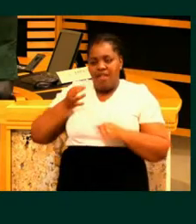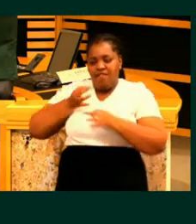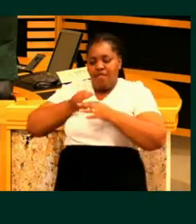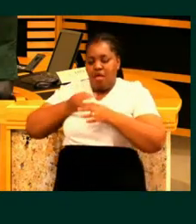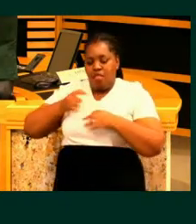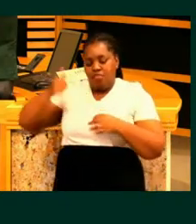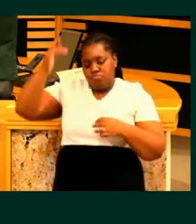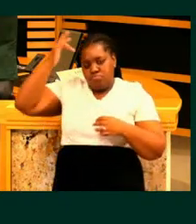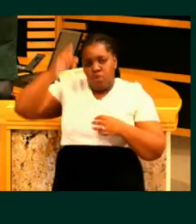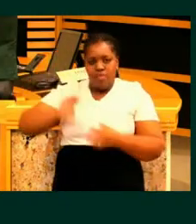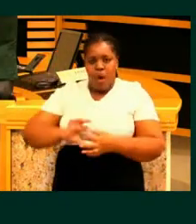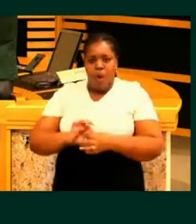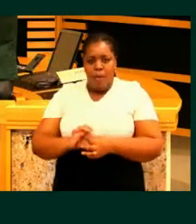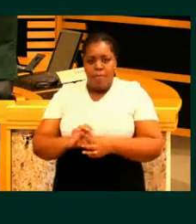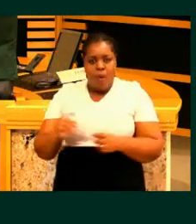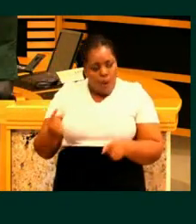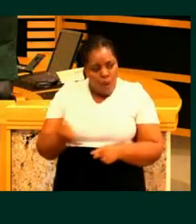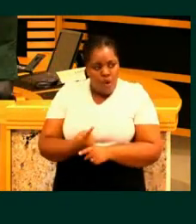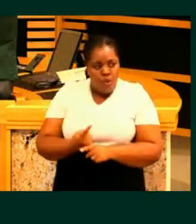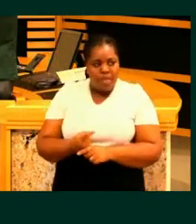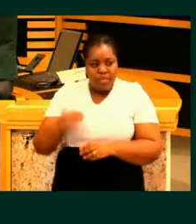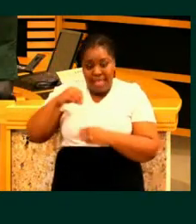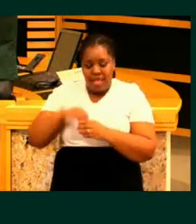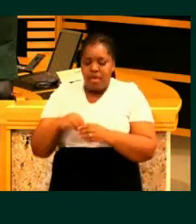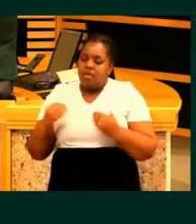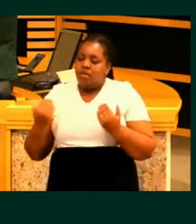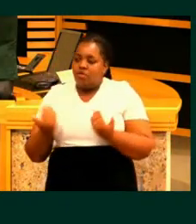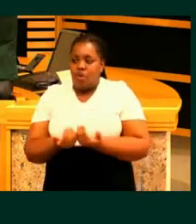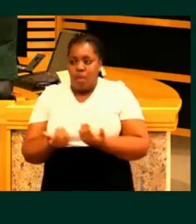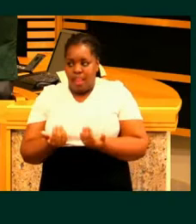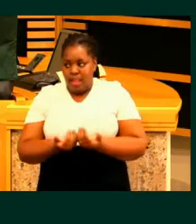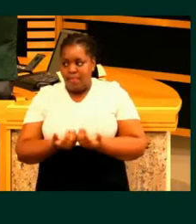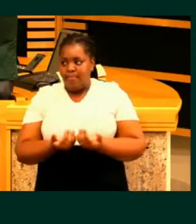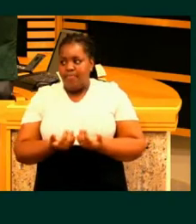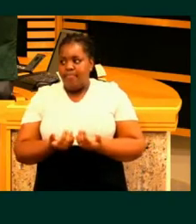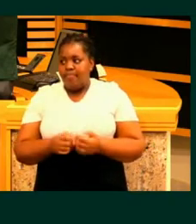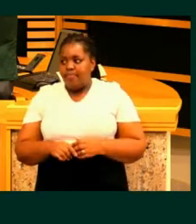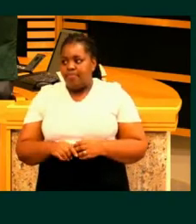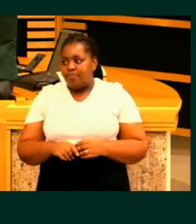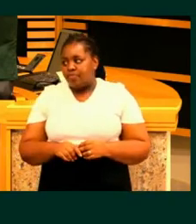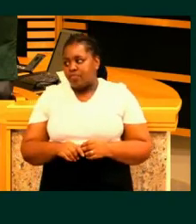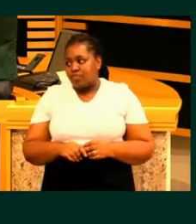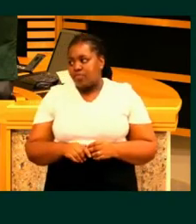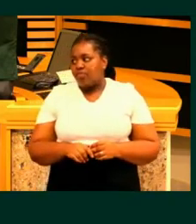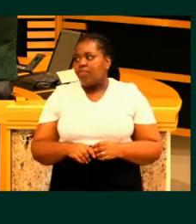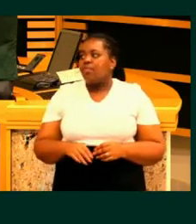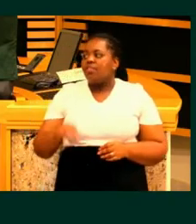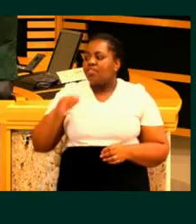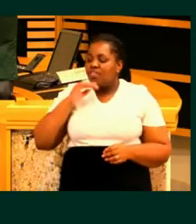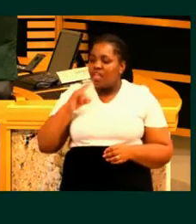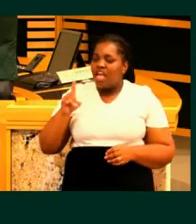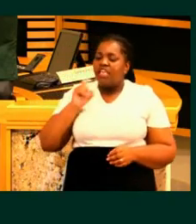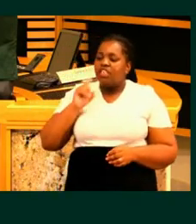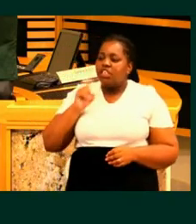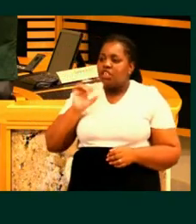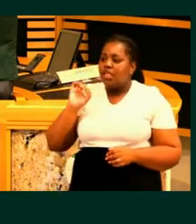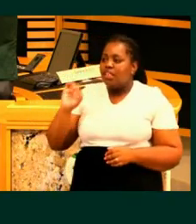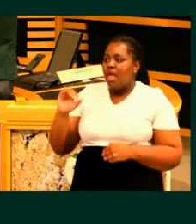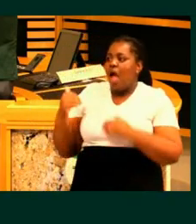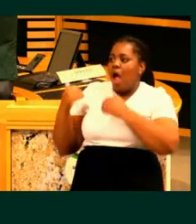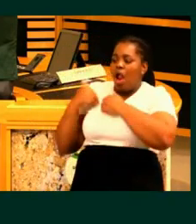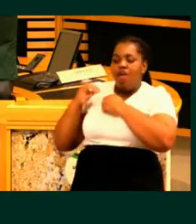household at all times in education institutions in other words Educators in terms of their duty of